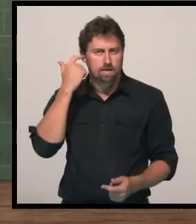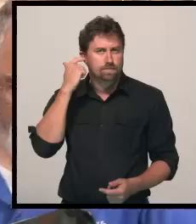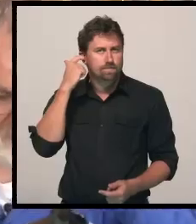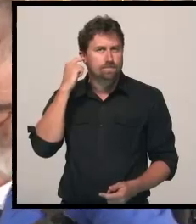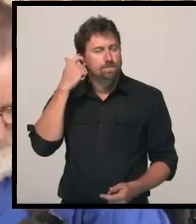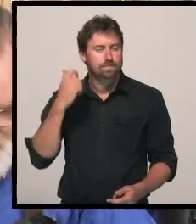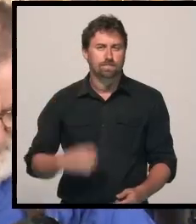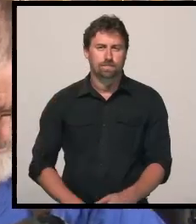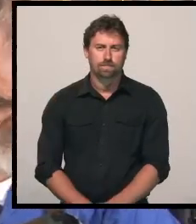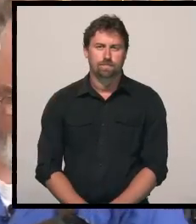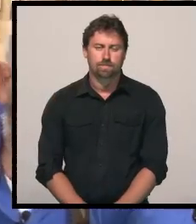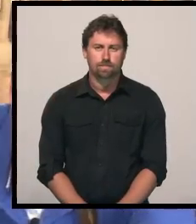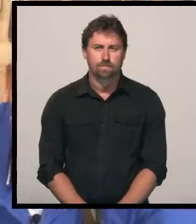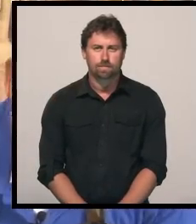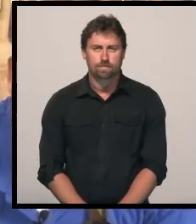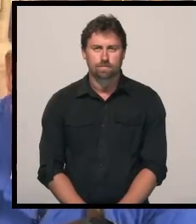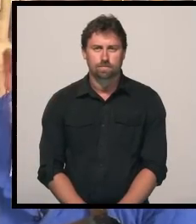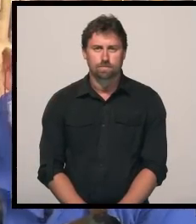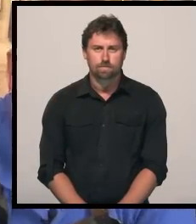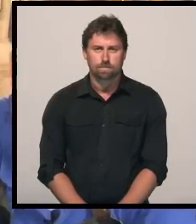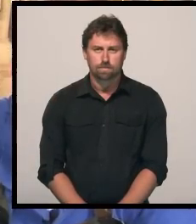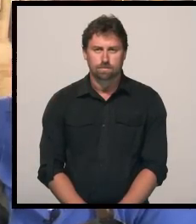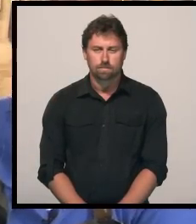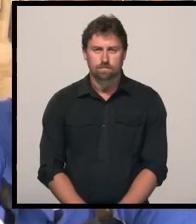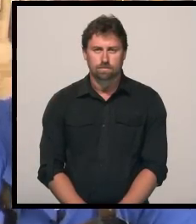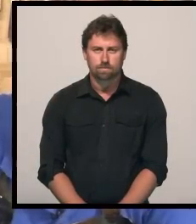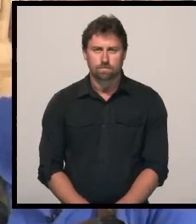it's a great little tail dogs